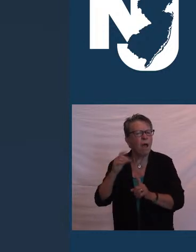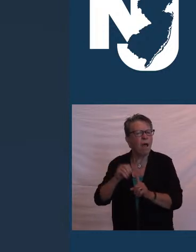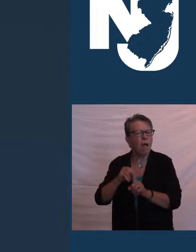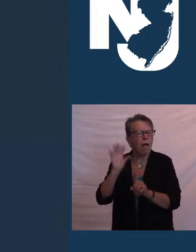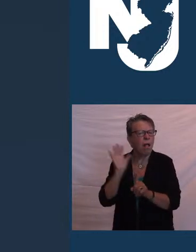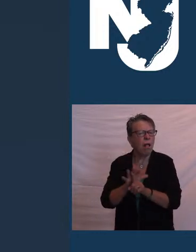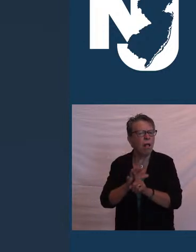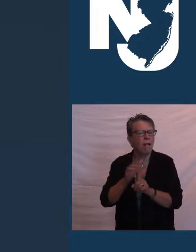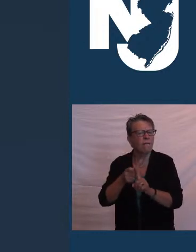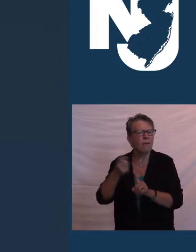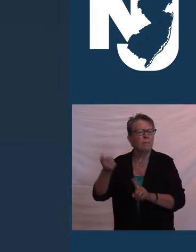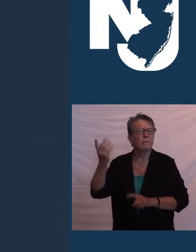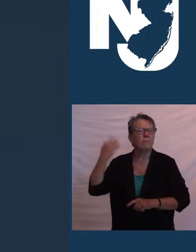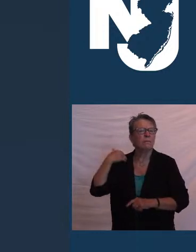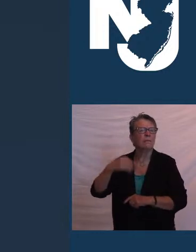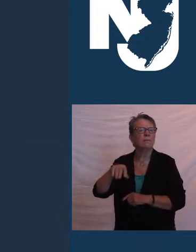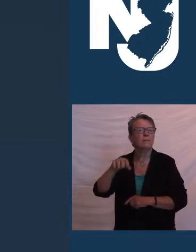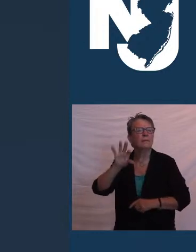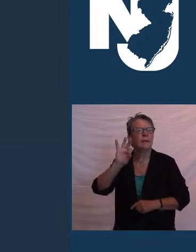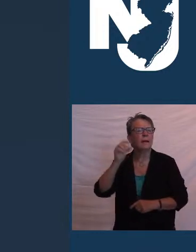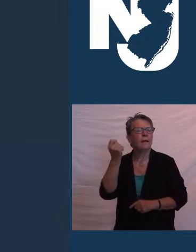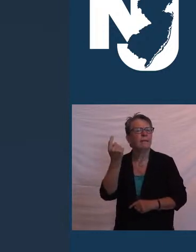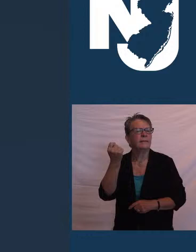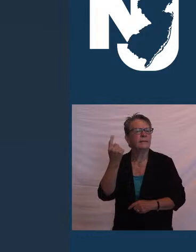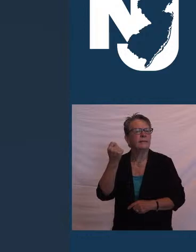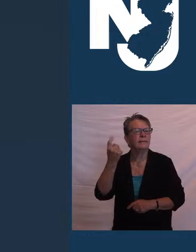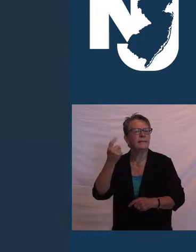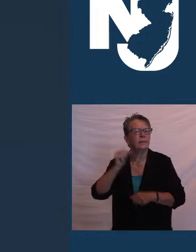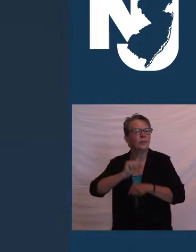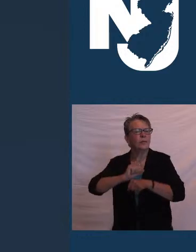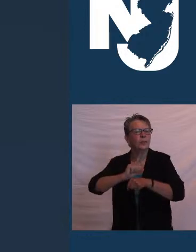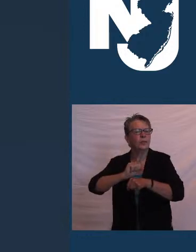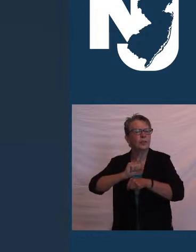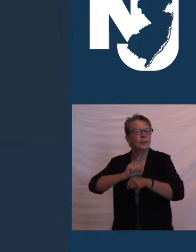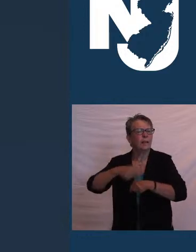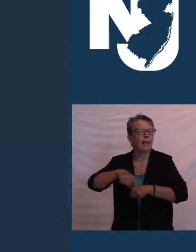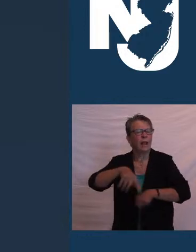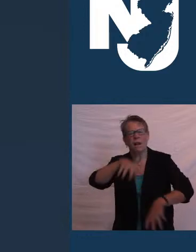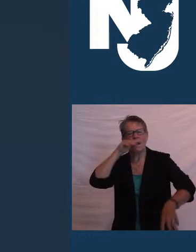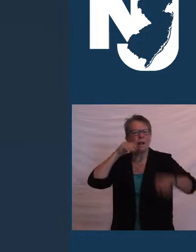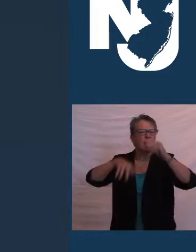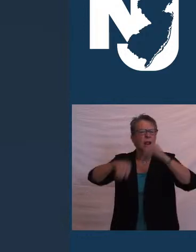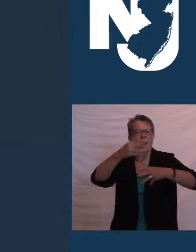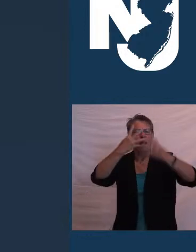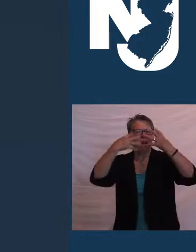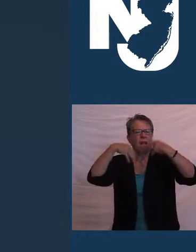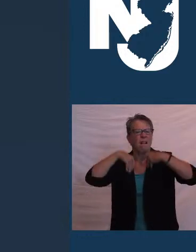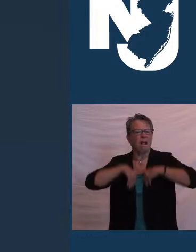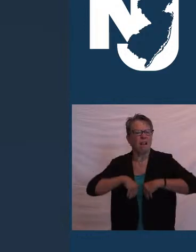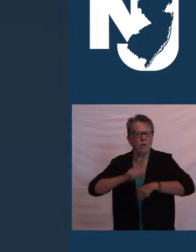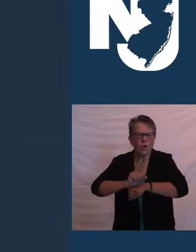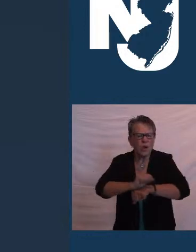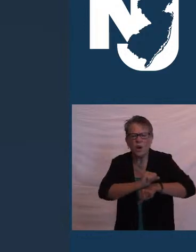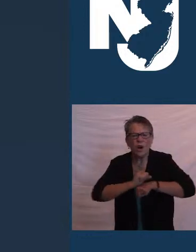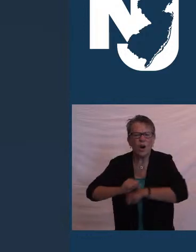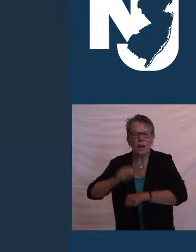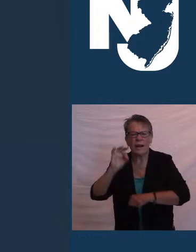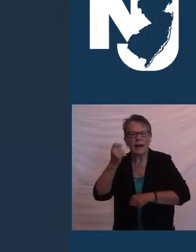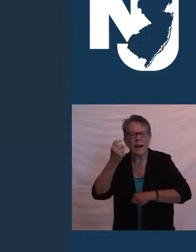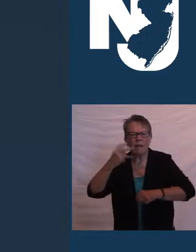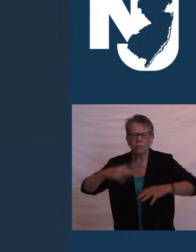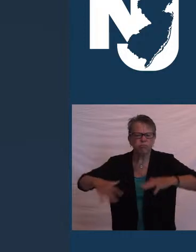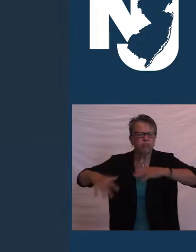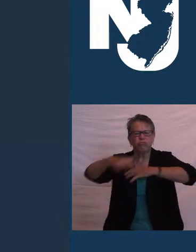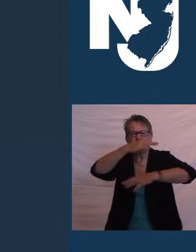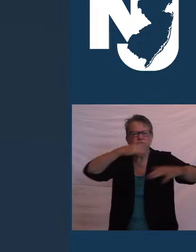and in the days that followed 9/11. Law enforcement was not Tim's first profession. He started as a stock trader on Wall Street, but